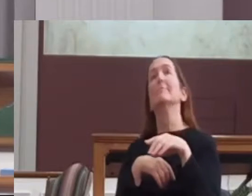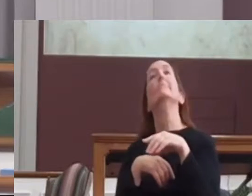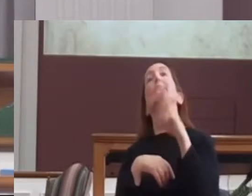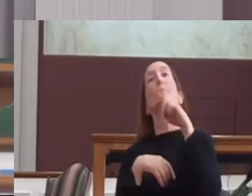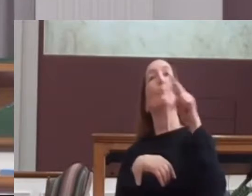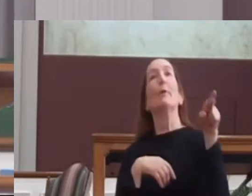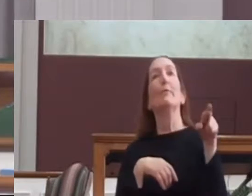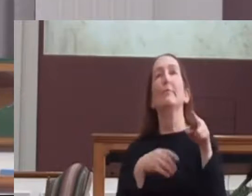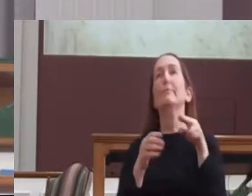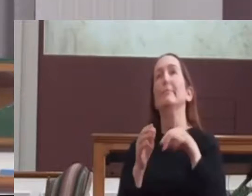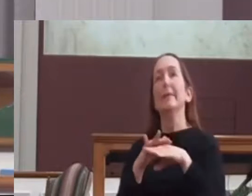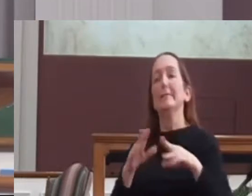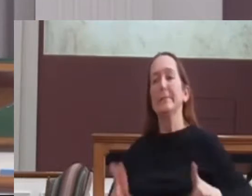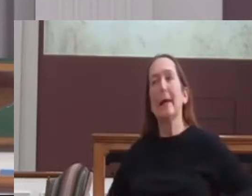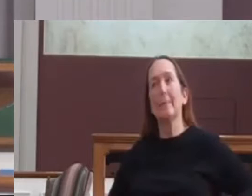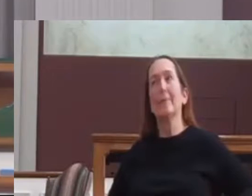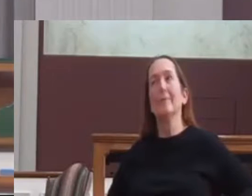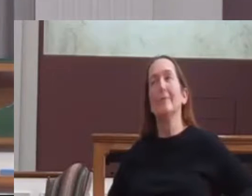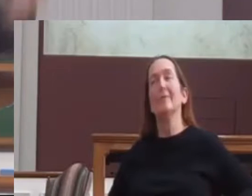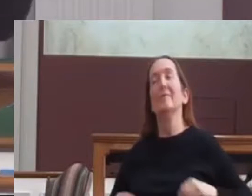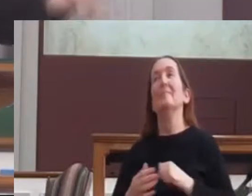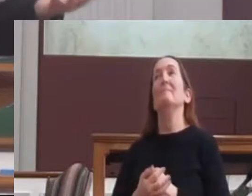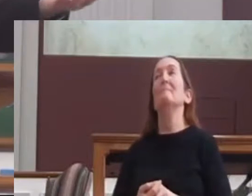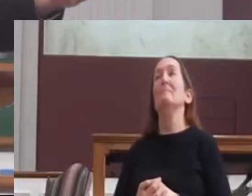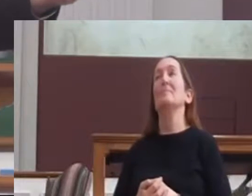and make a mess in its diaper.